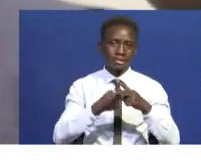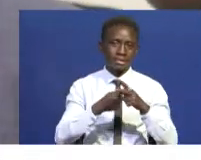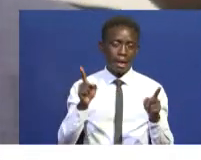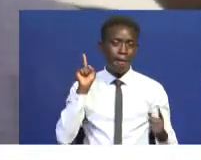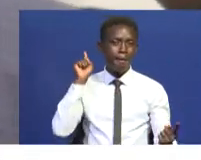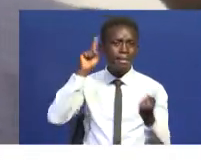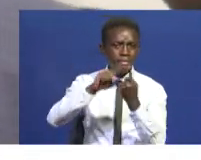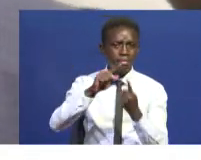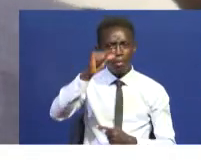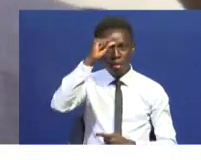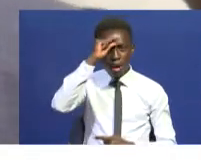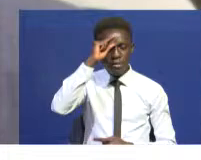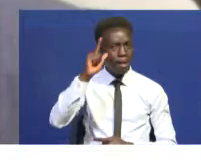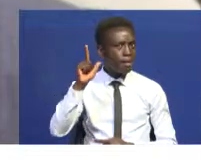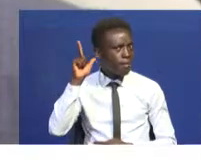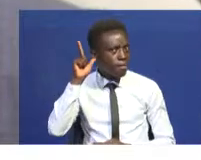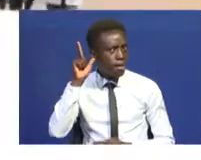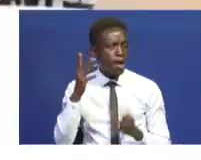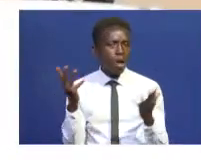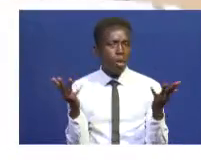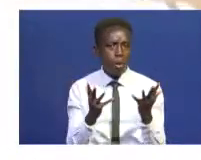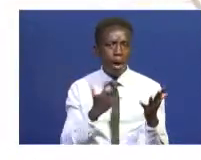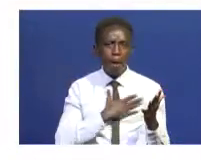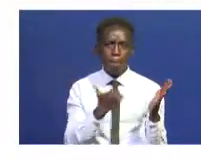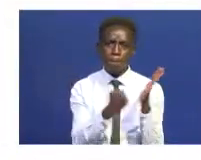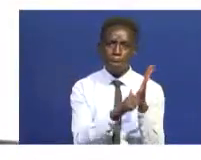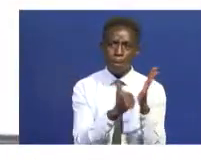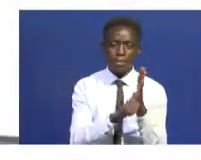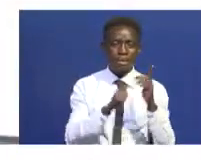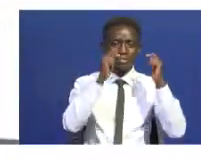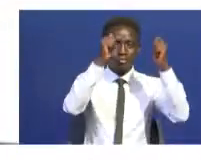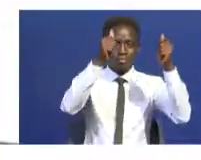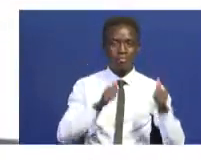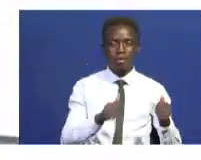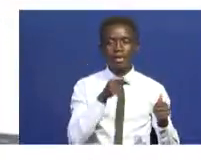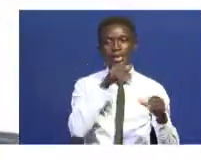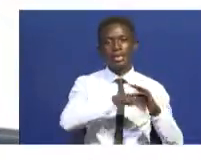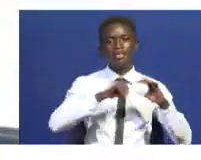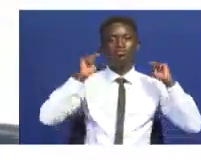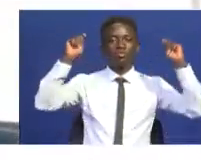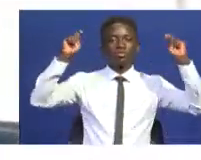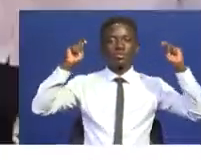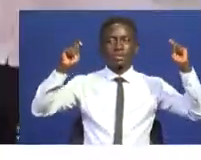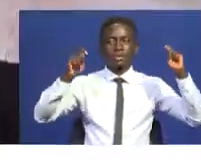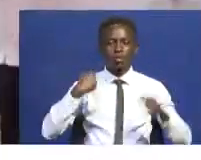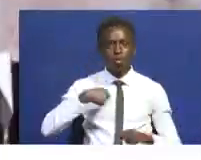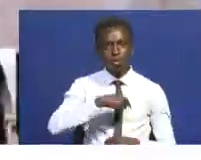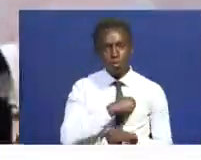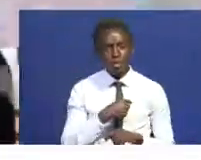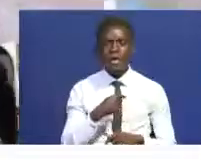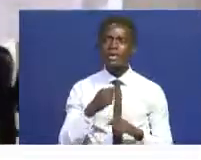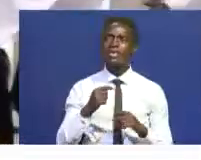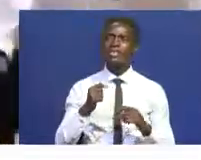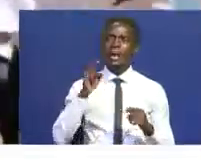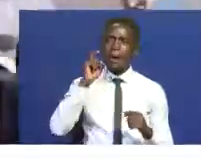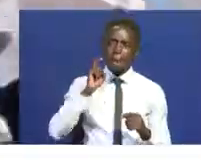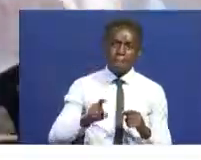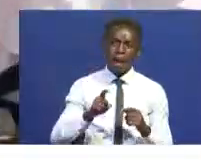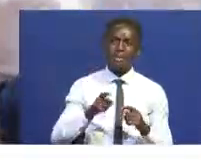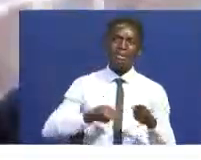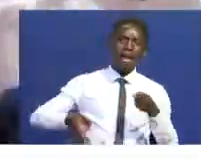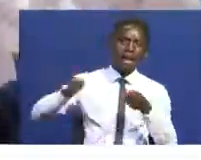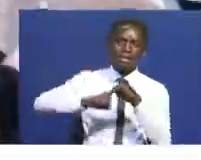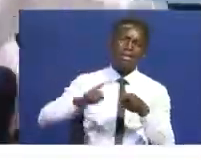will listen to the issues that we raised in the strike notice. We have to continue being on strike, and we are going to escalate it such that we are going to stop